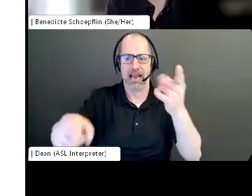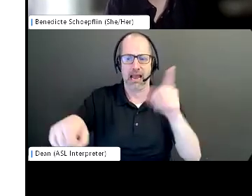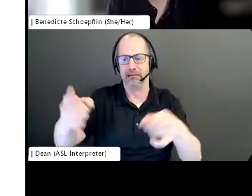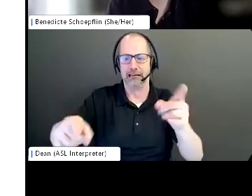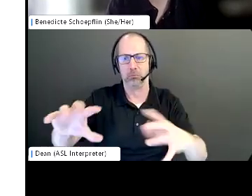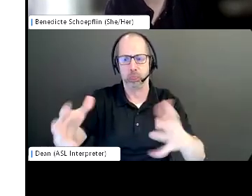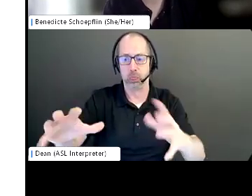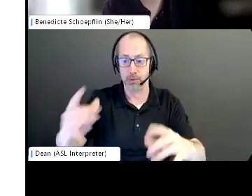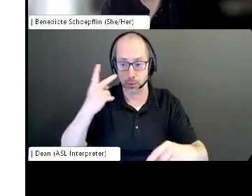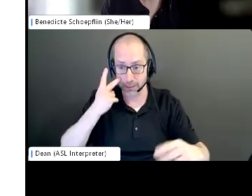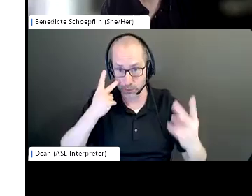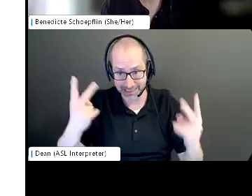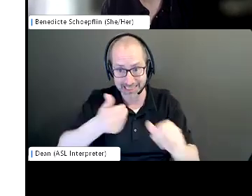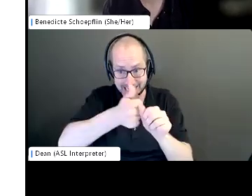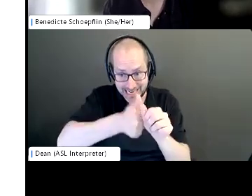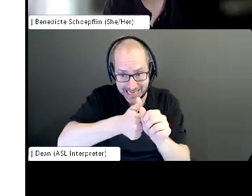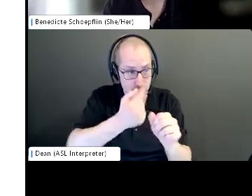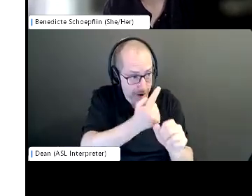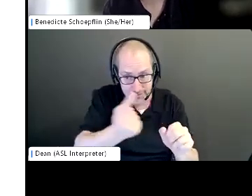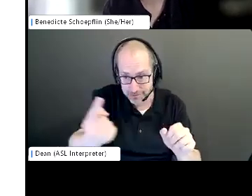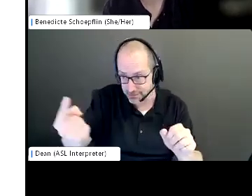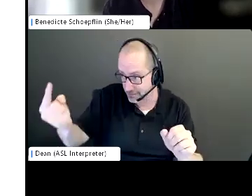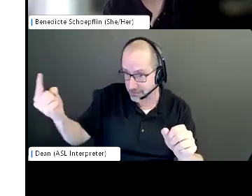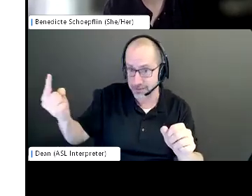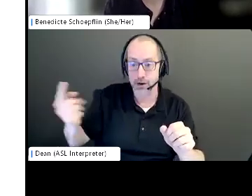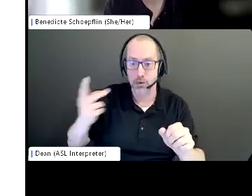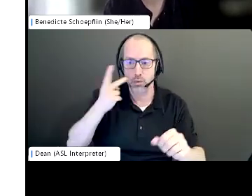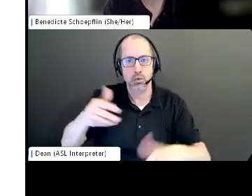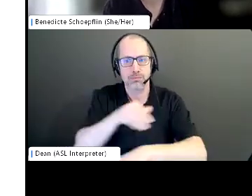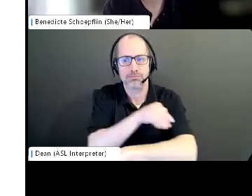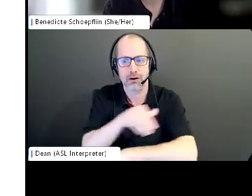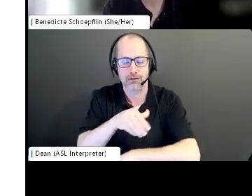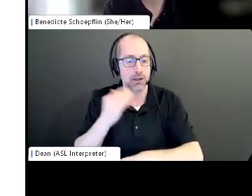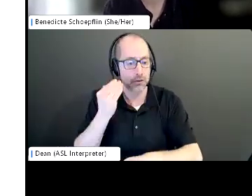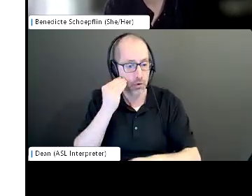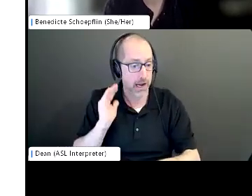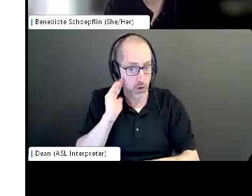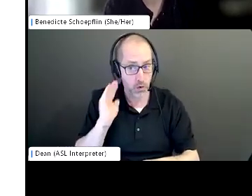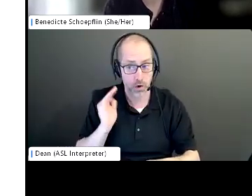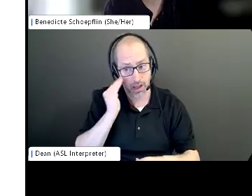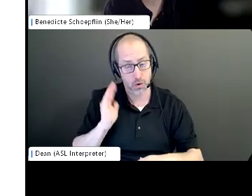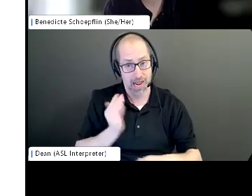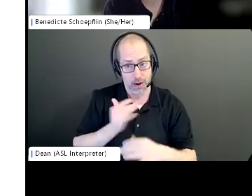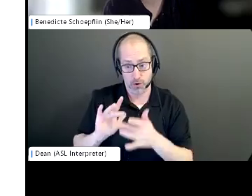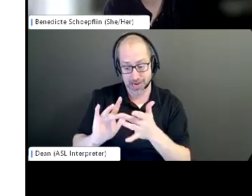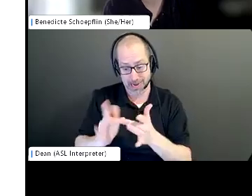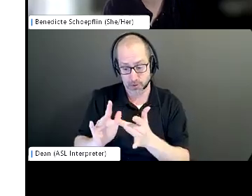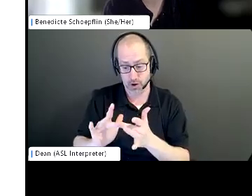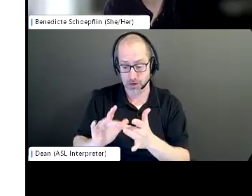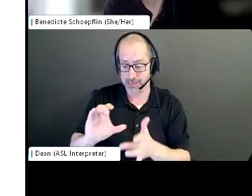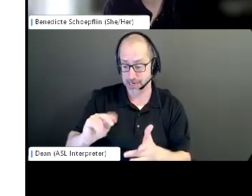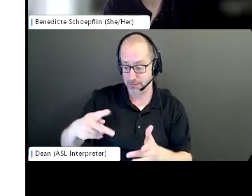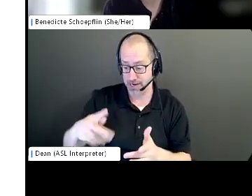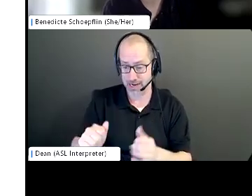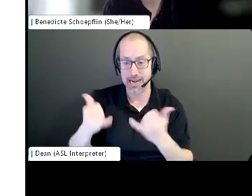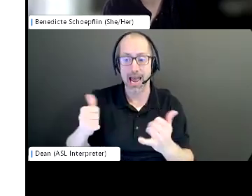and a lot more power to it. So I know that our network, CNPA, is much richer and powerful from also the connections and